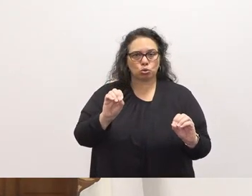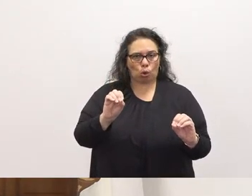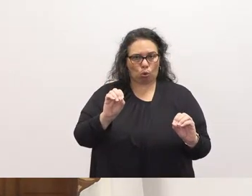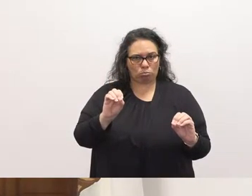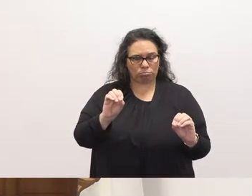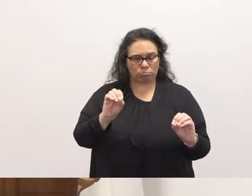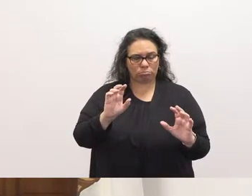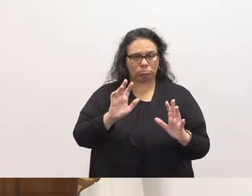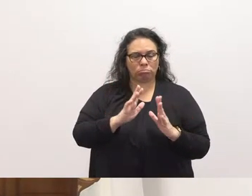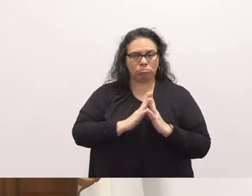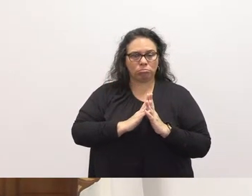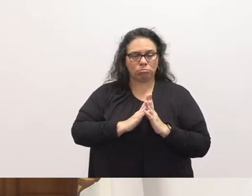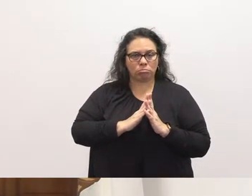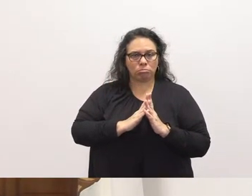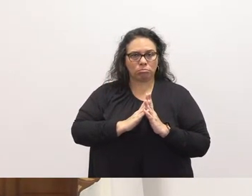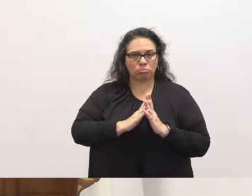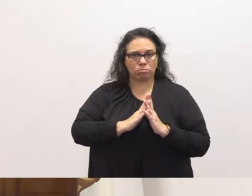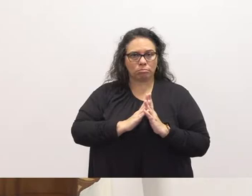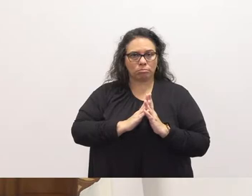are